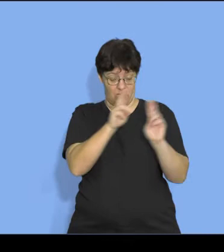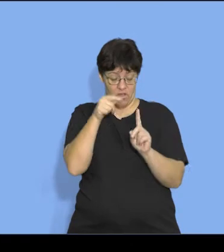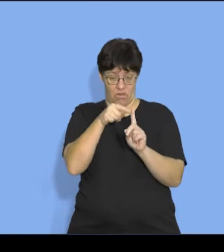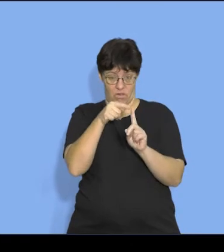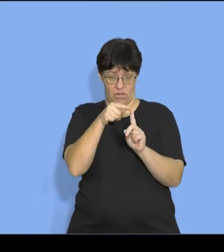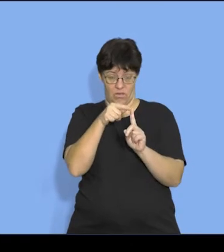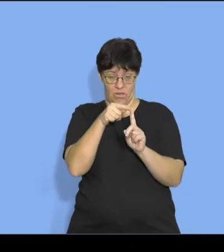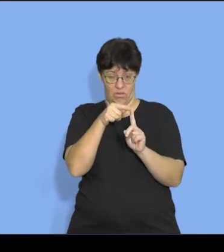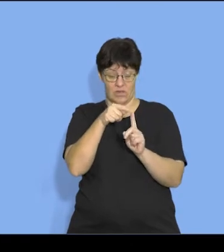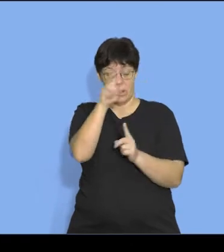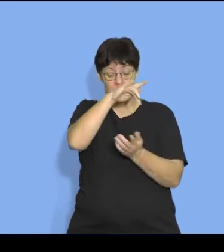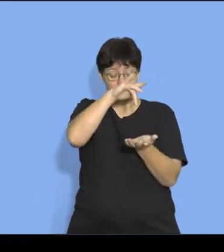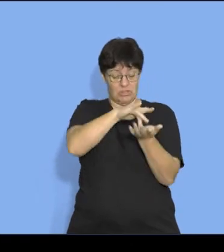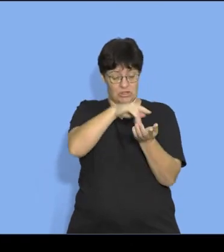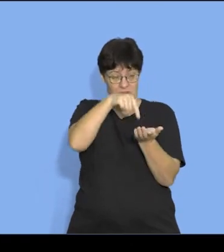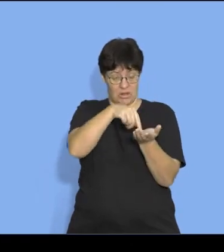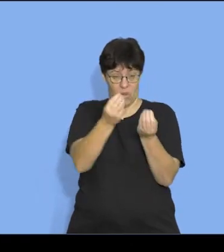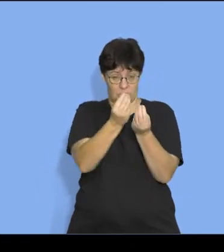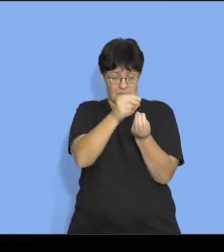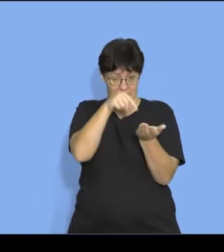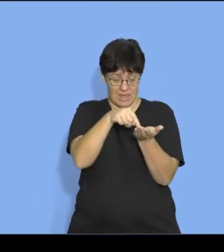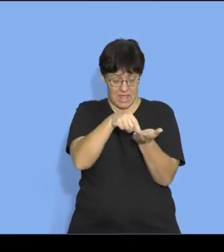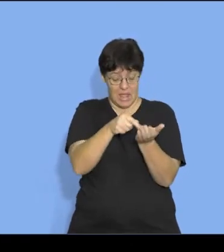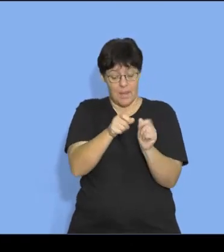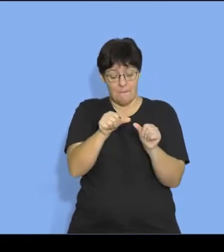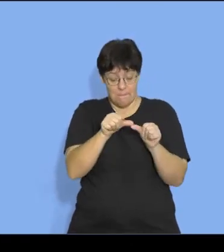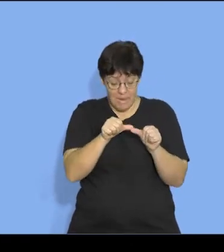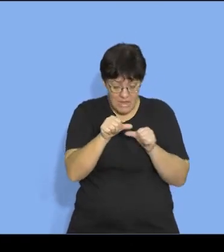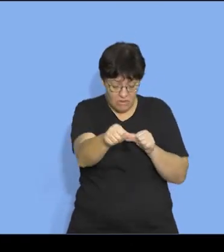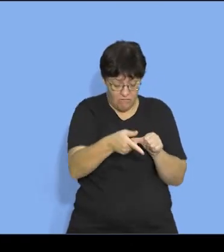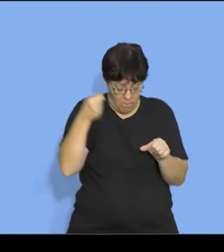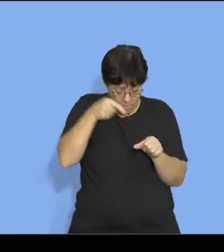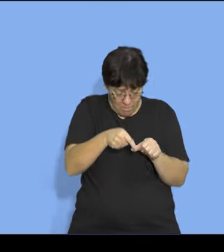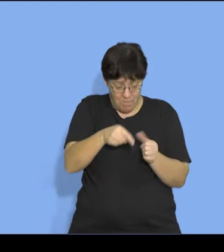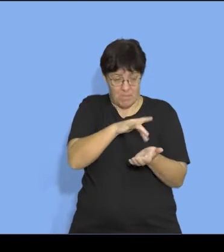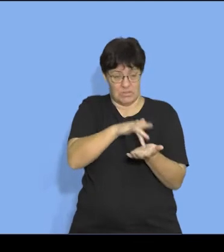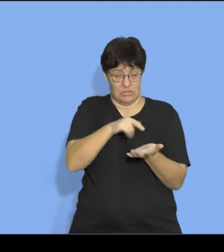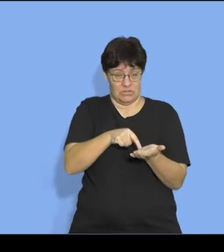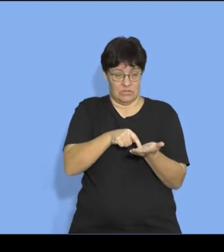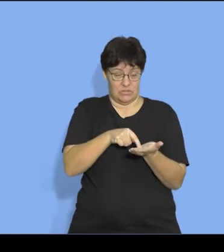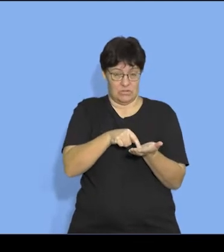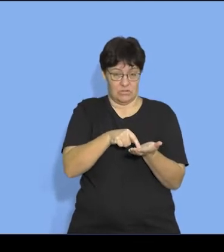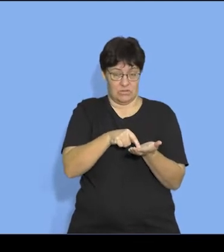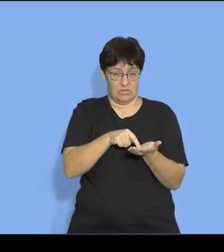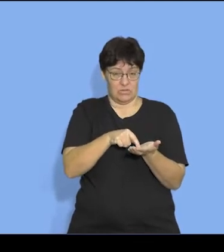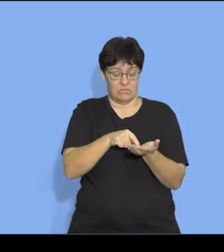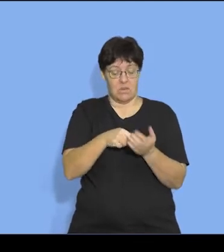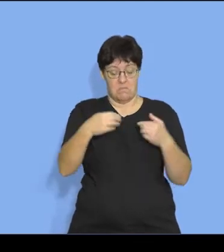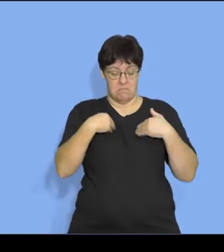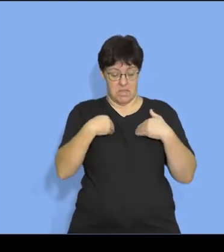is the point from which the position of an object is measured. So if I want to look at me